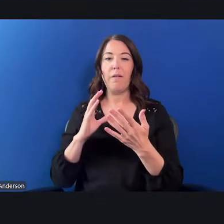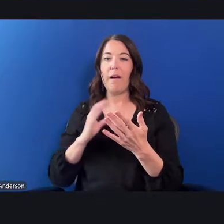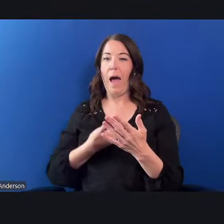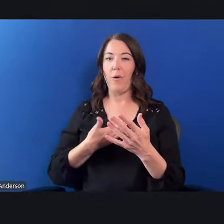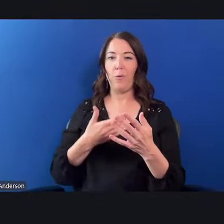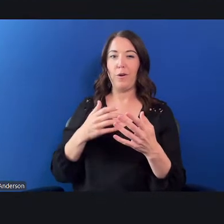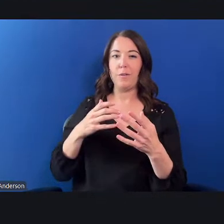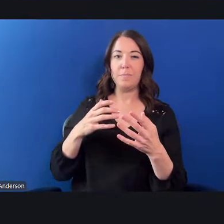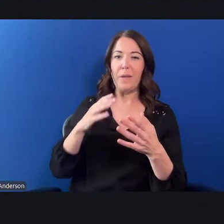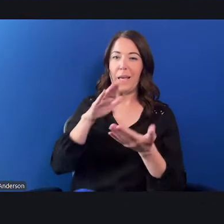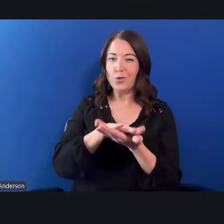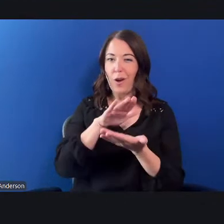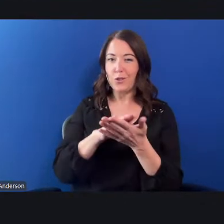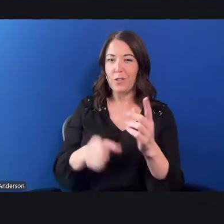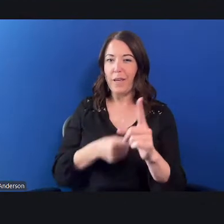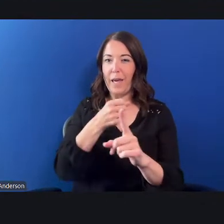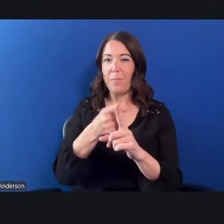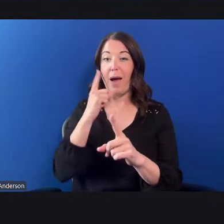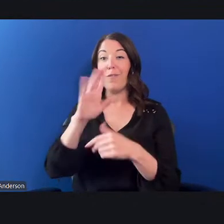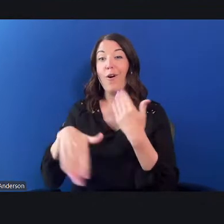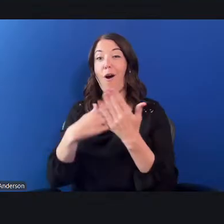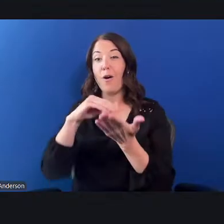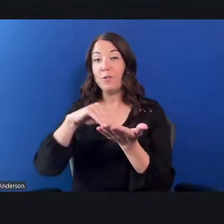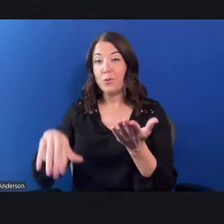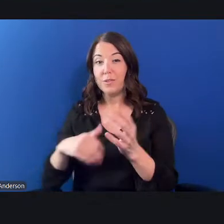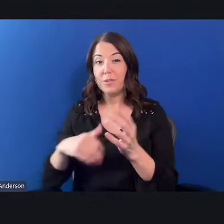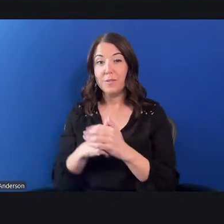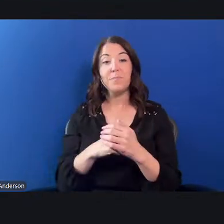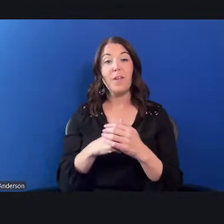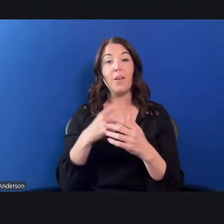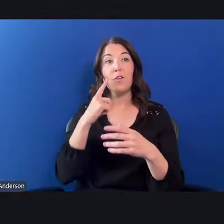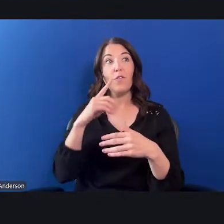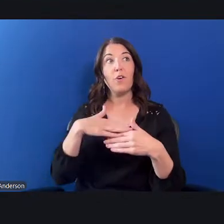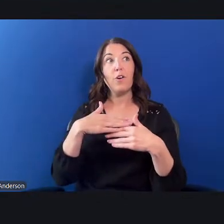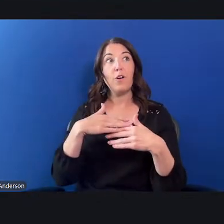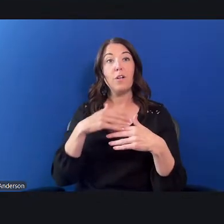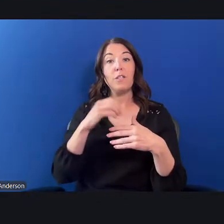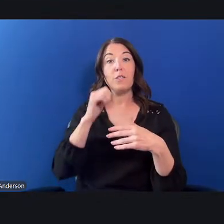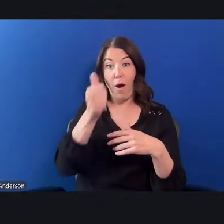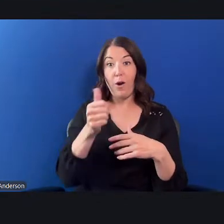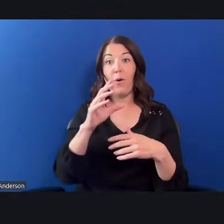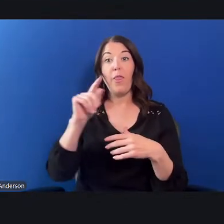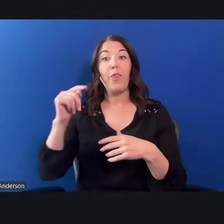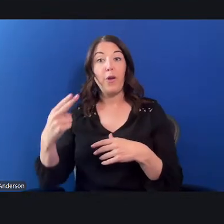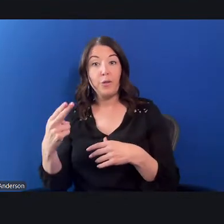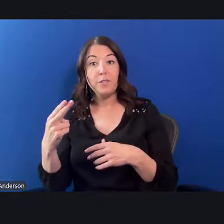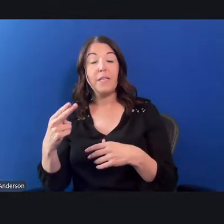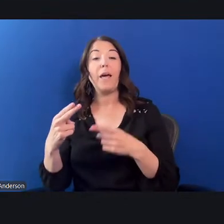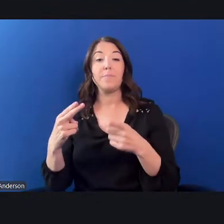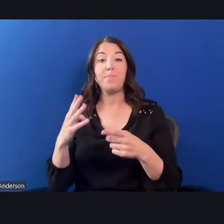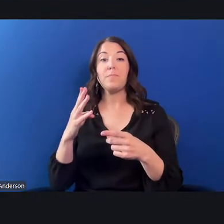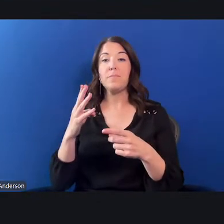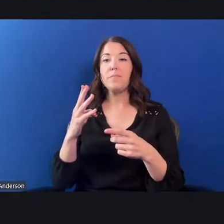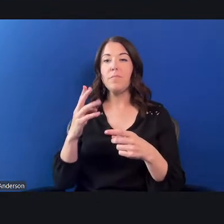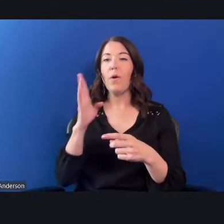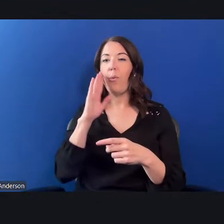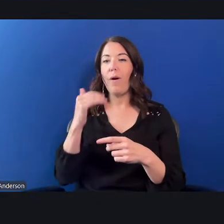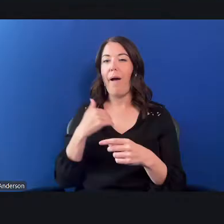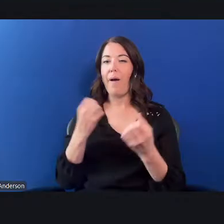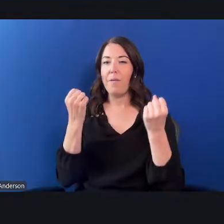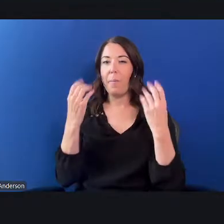students. Over the next 2 days, so beginning tomorrow and then on Thursday, we'll have a number of our